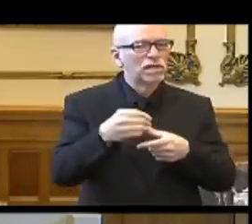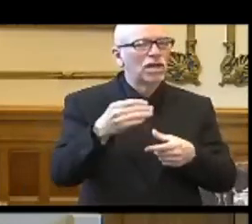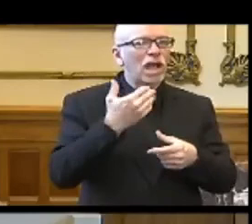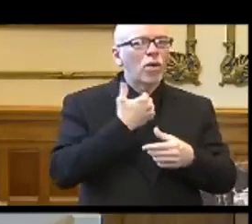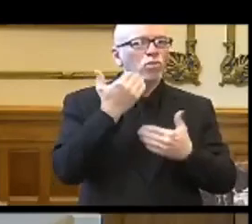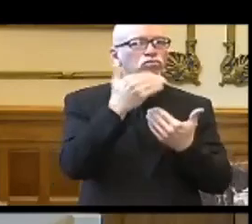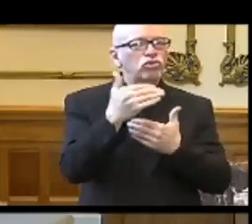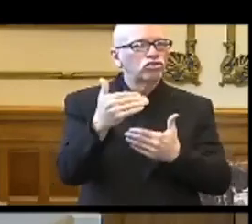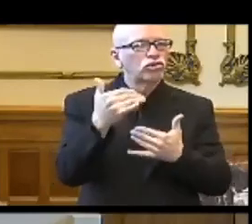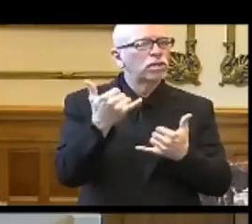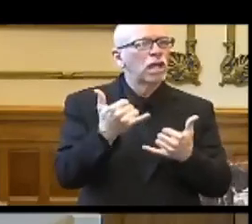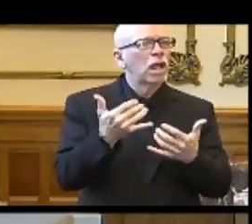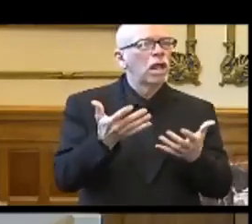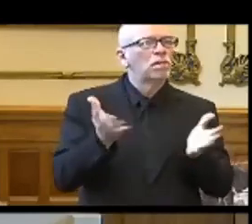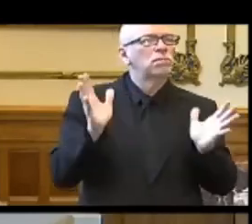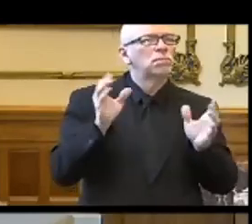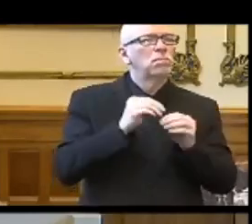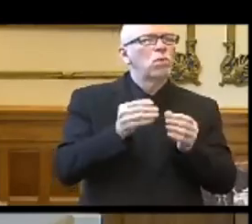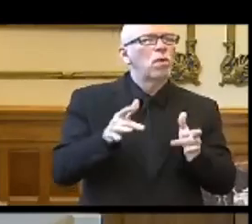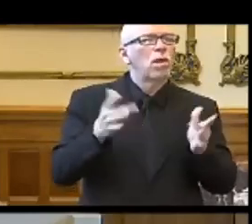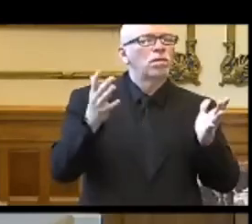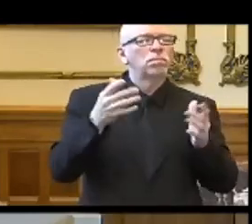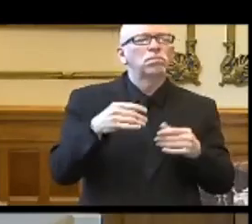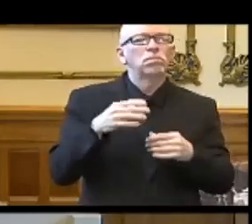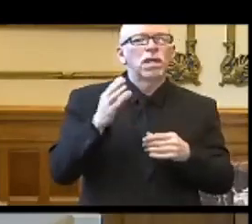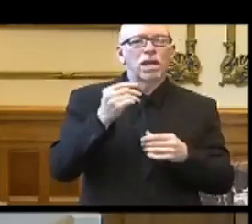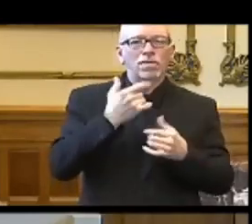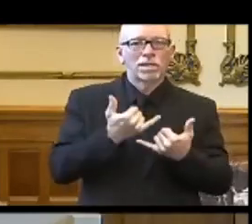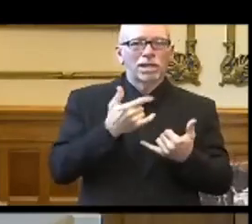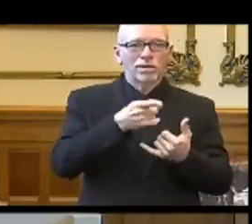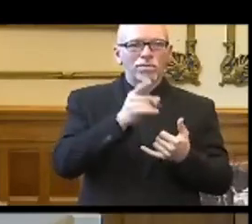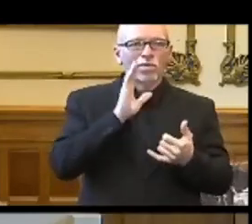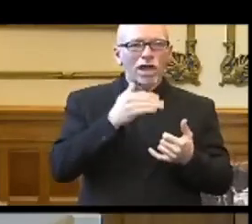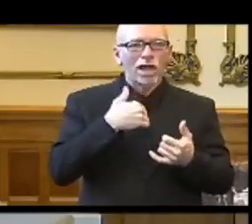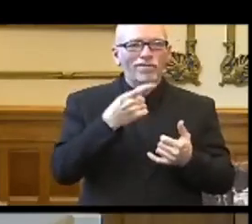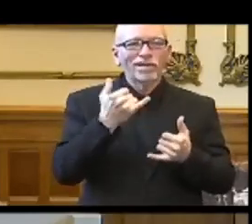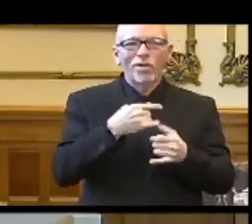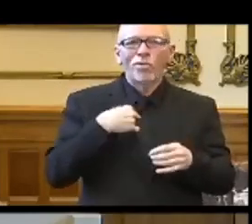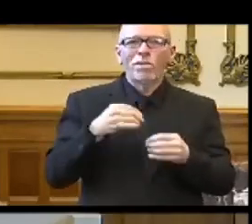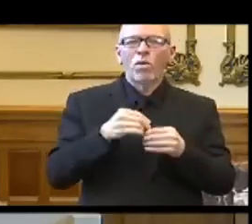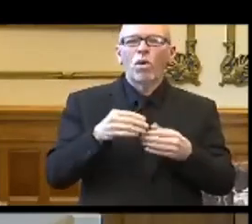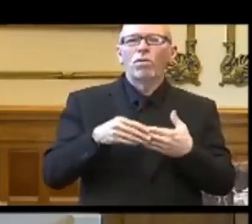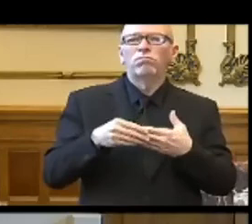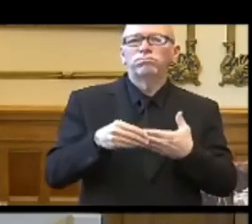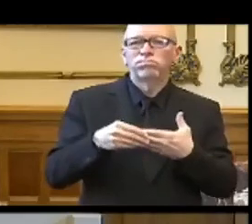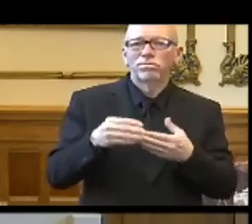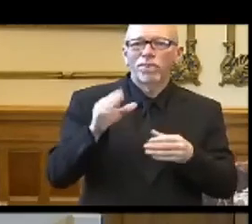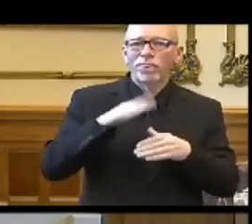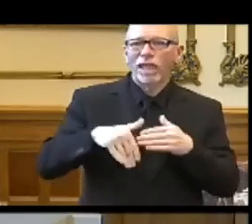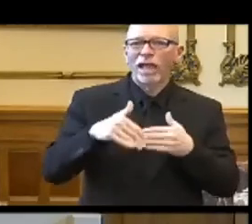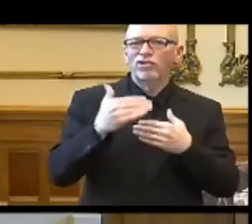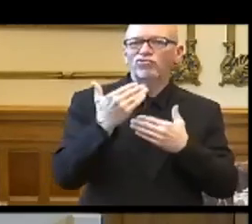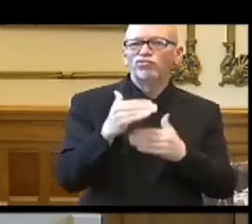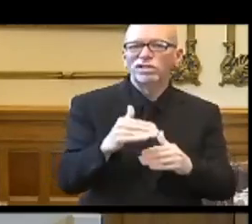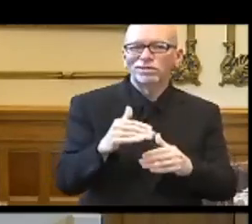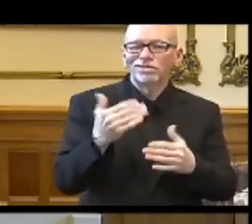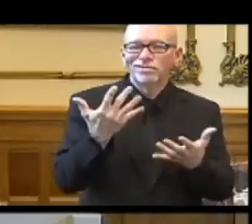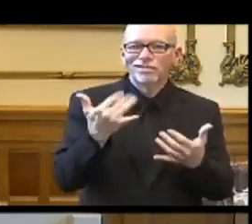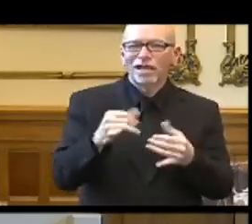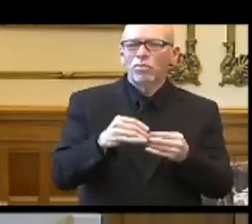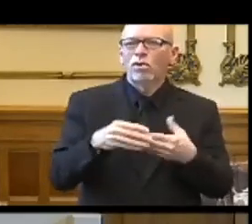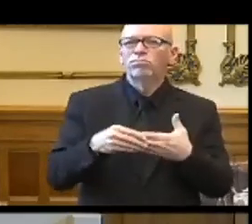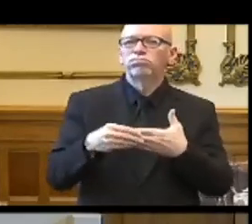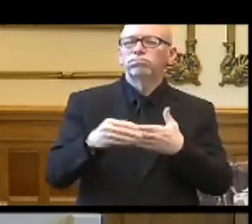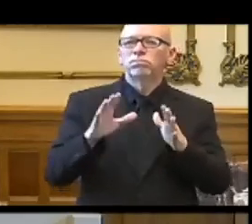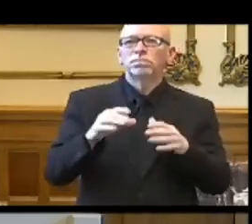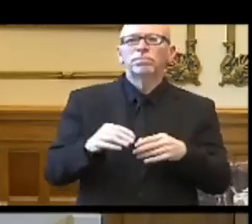restrictions, I believe today with the elective procedures is the first time we've moved more loosely rather than stricter.